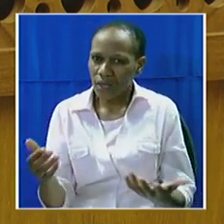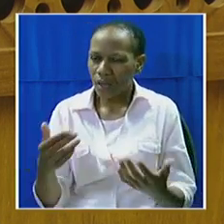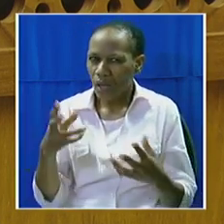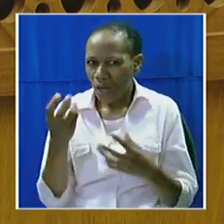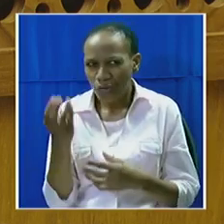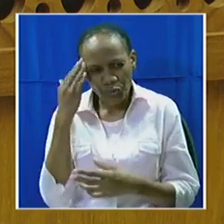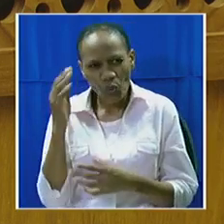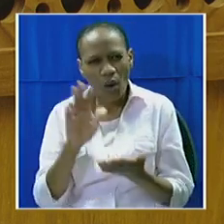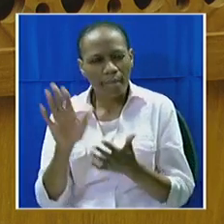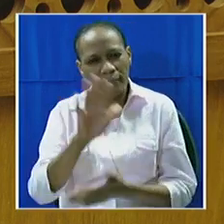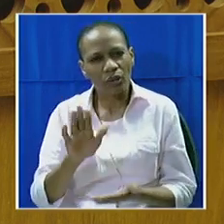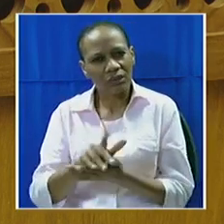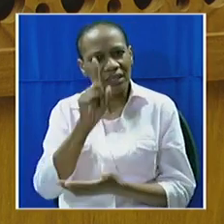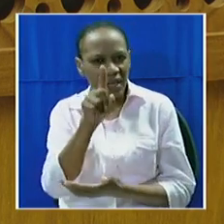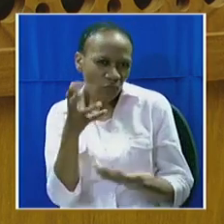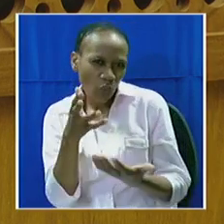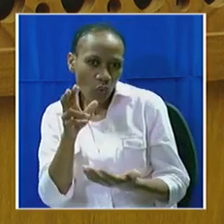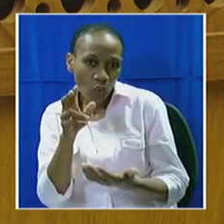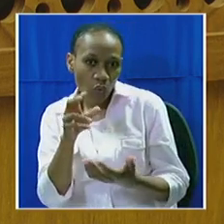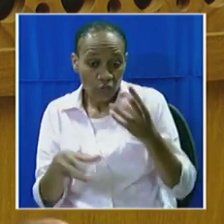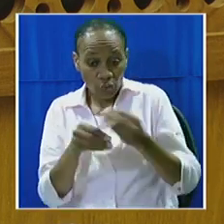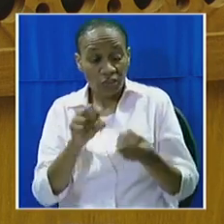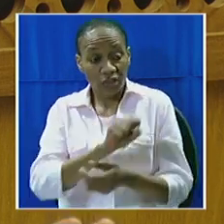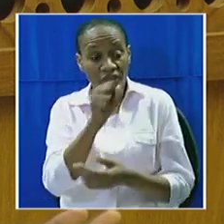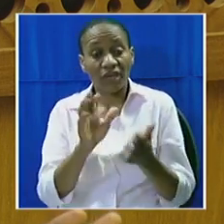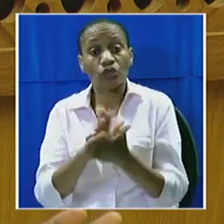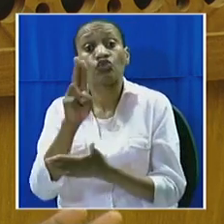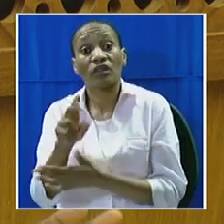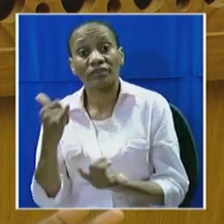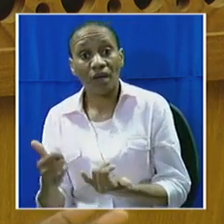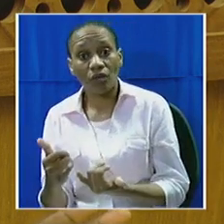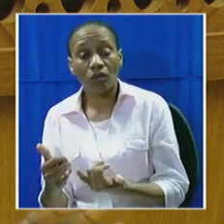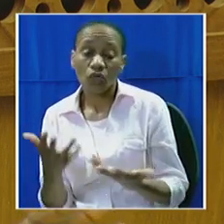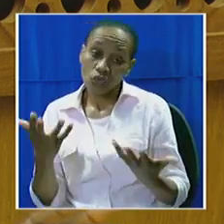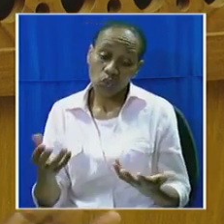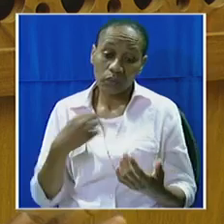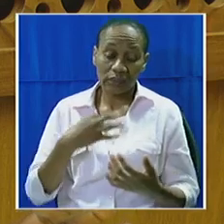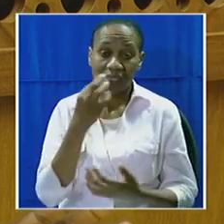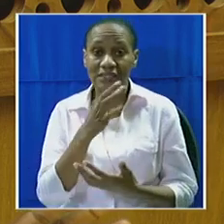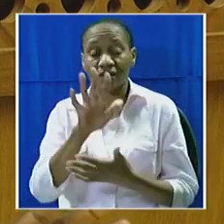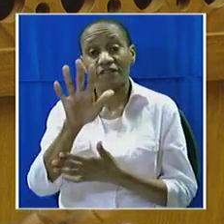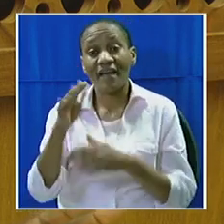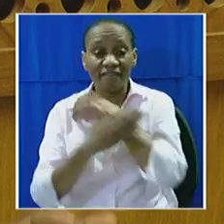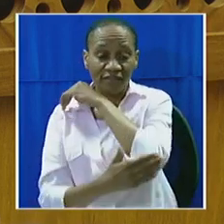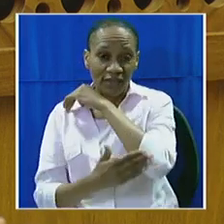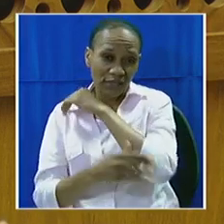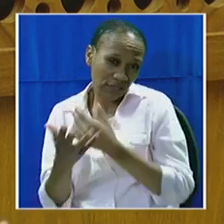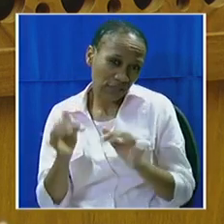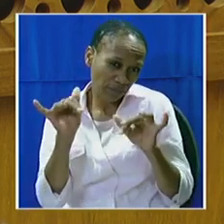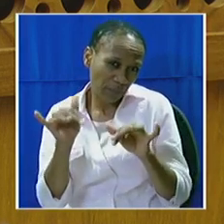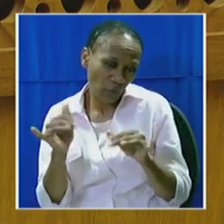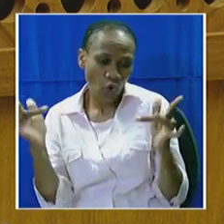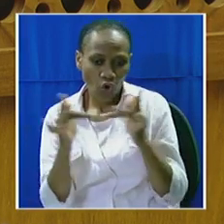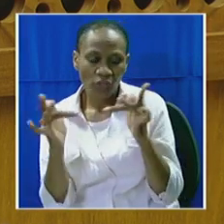about 11, 12 with South Africa now, or as I said, 5 of those countries, people have got a history of